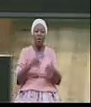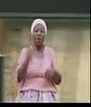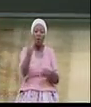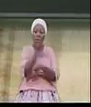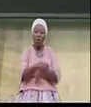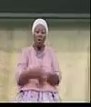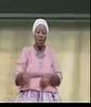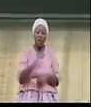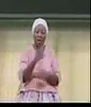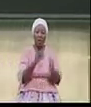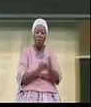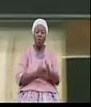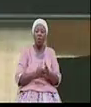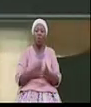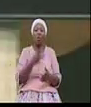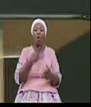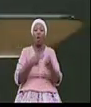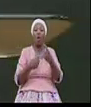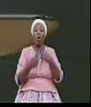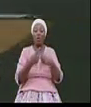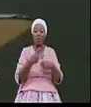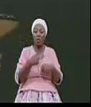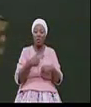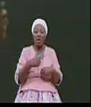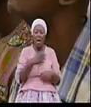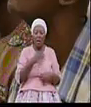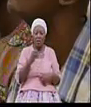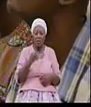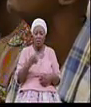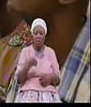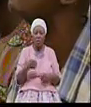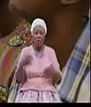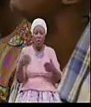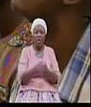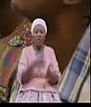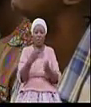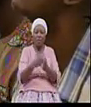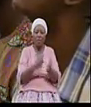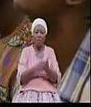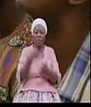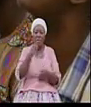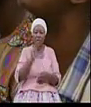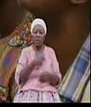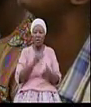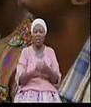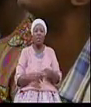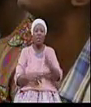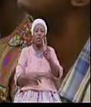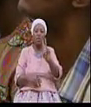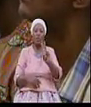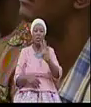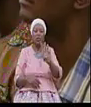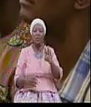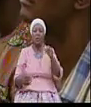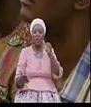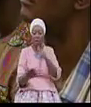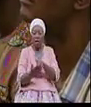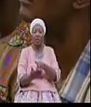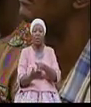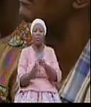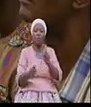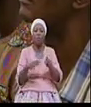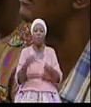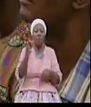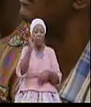lost. And so the New Testament tells us 24,000 people of Israel